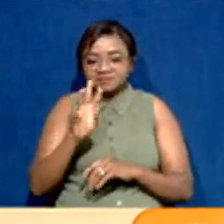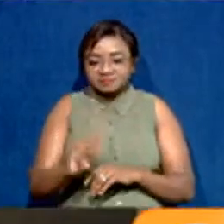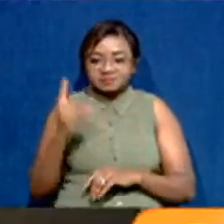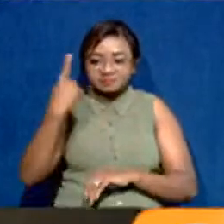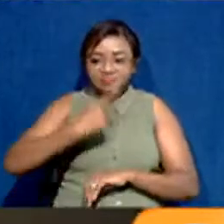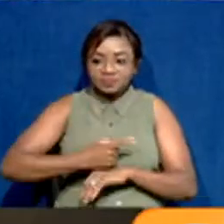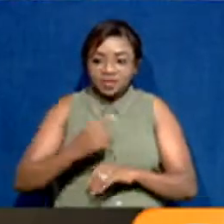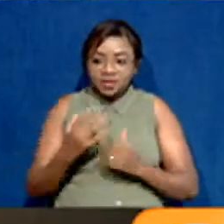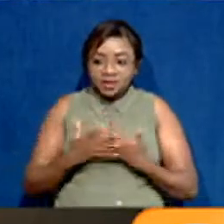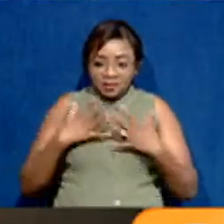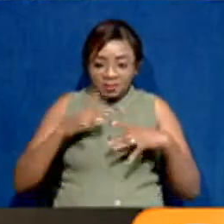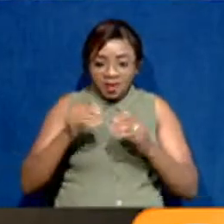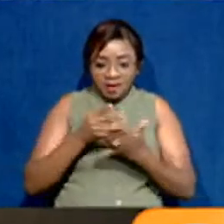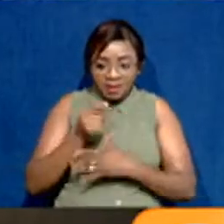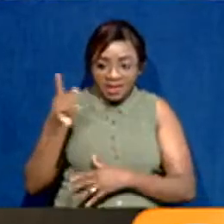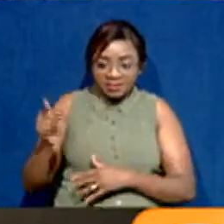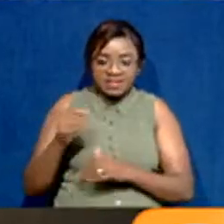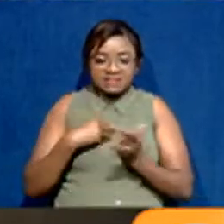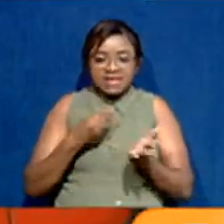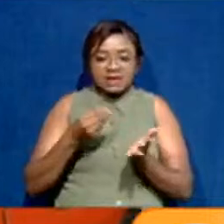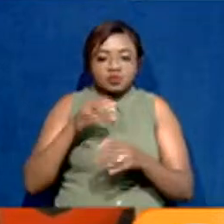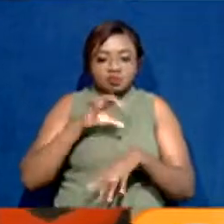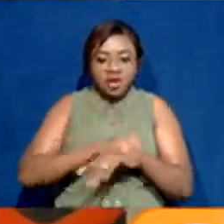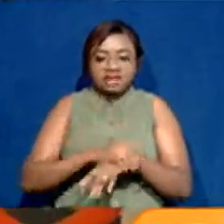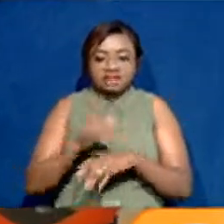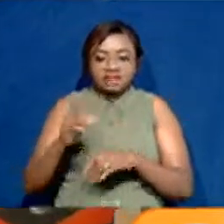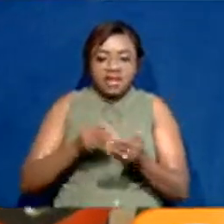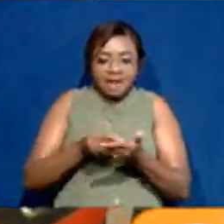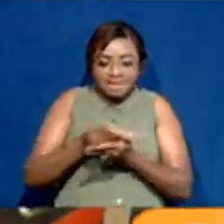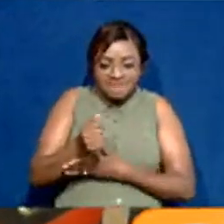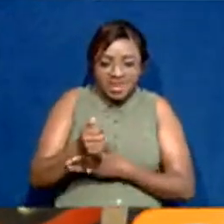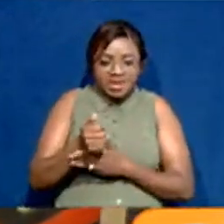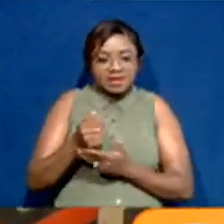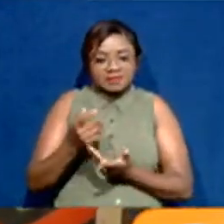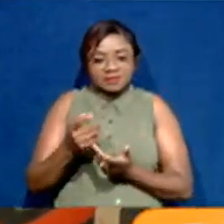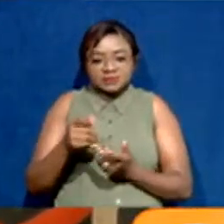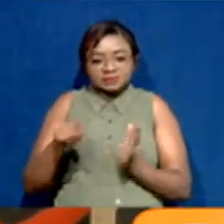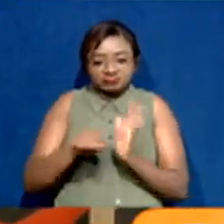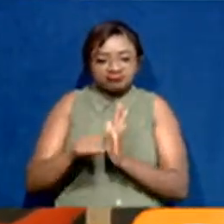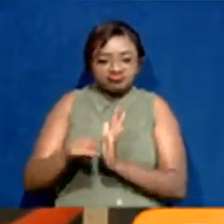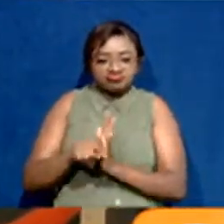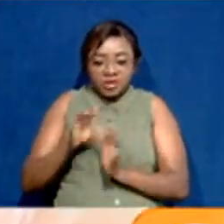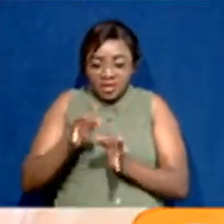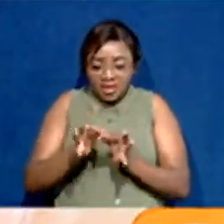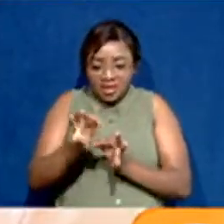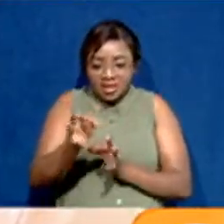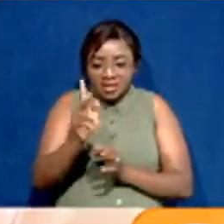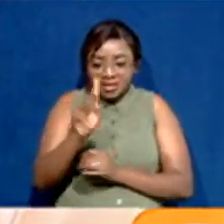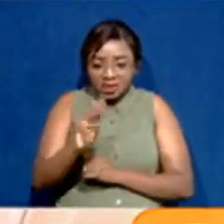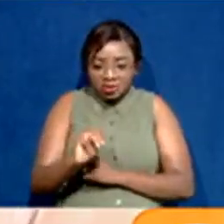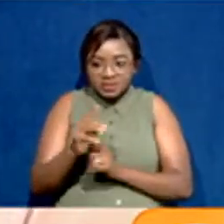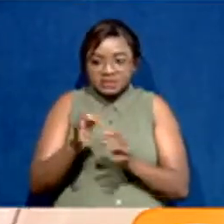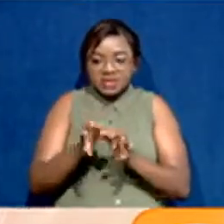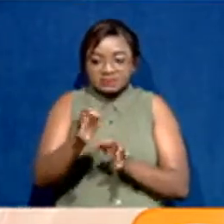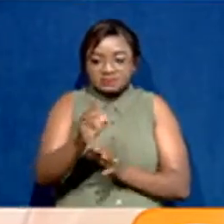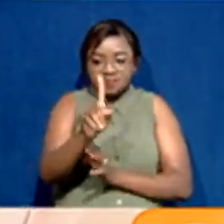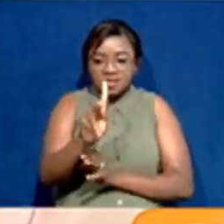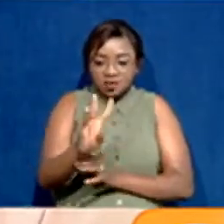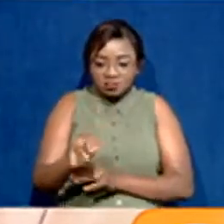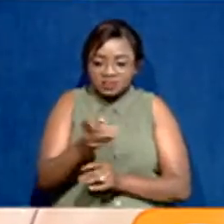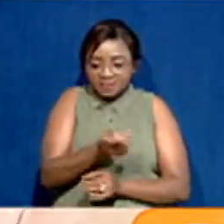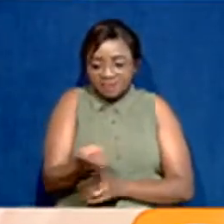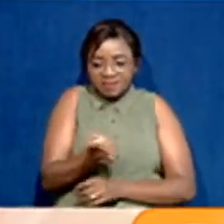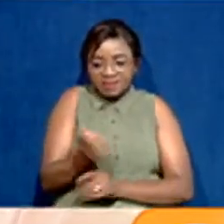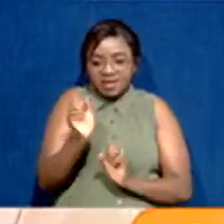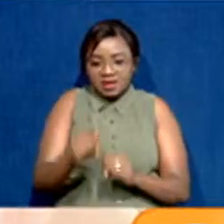acquire these buses through a financing model dubbed pay as you drive. So it's a kilometer based financing, so you are able to acquire